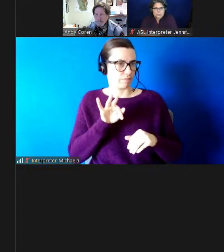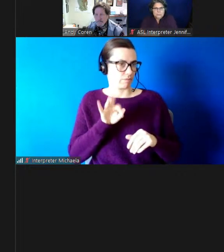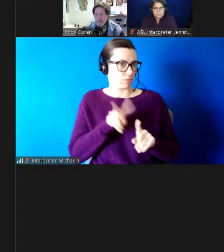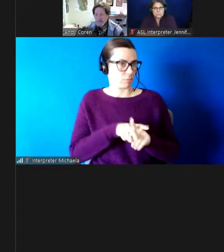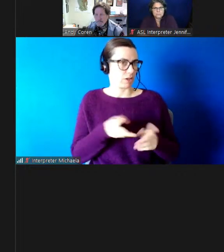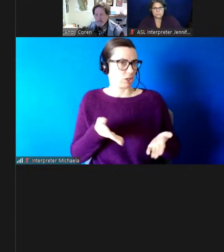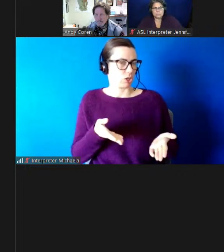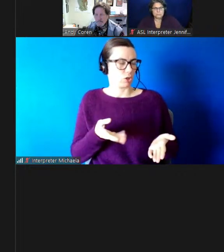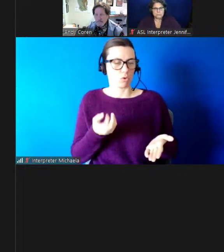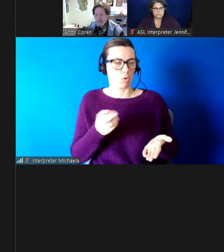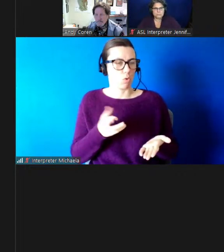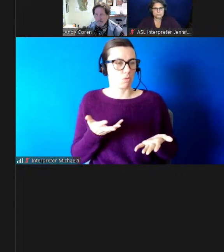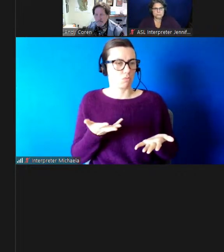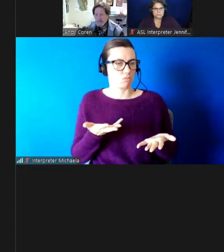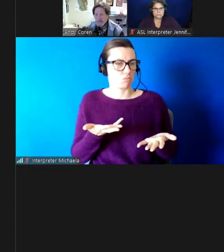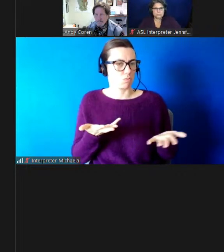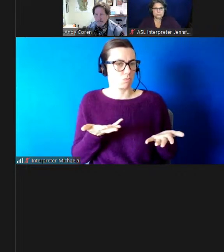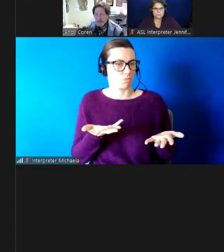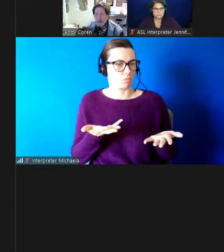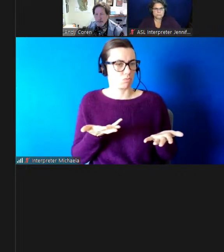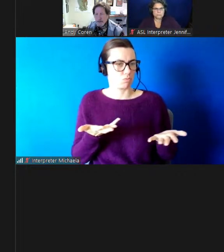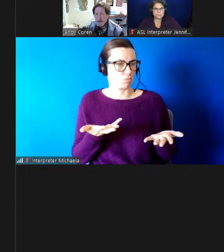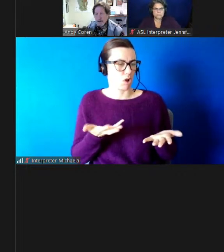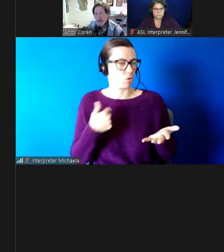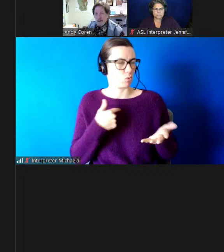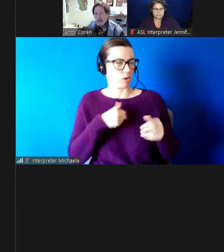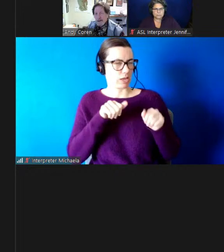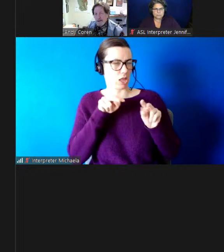what we could look at in Mendo.